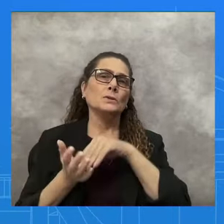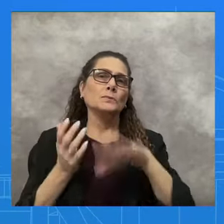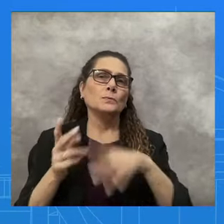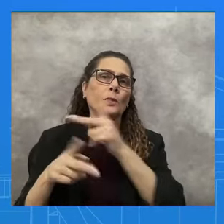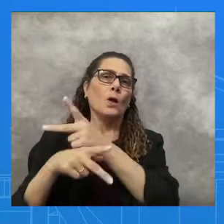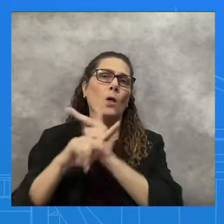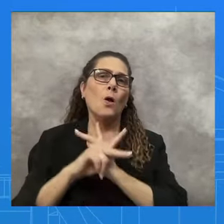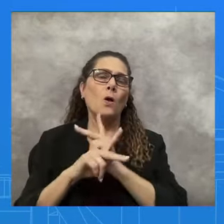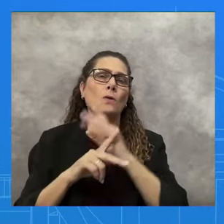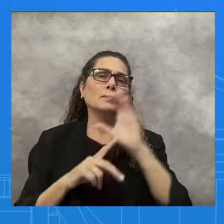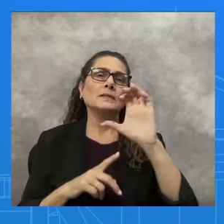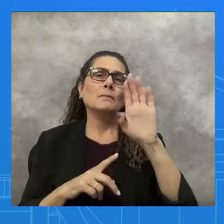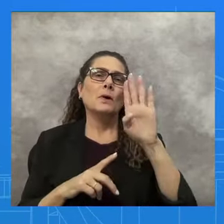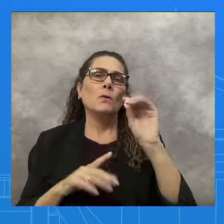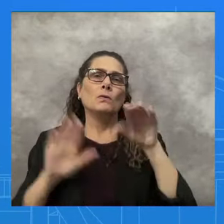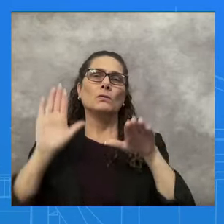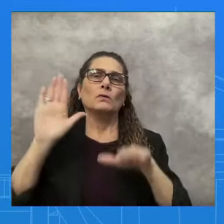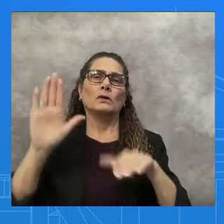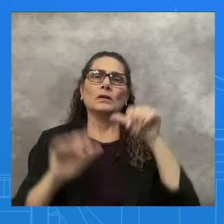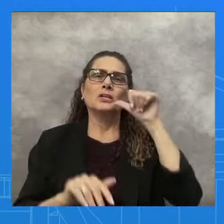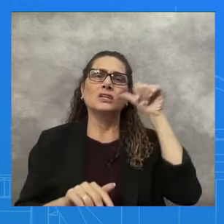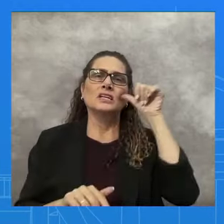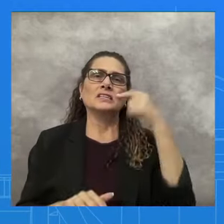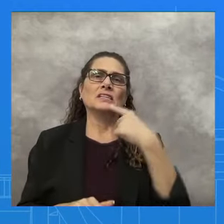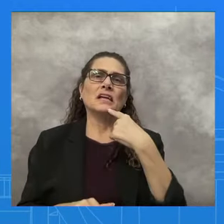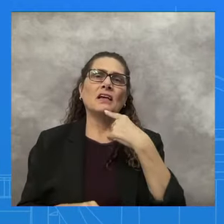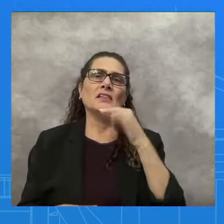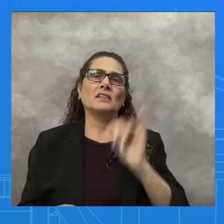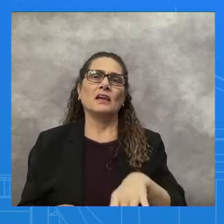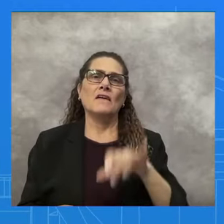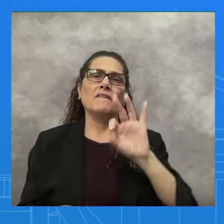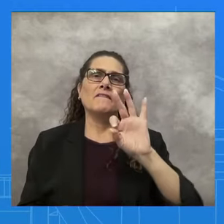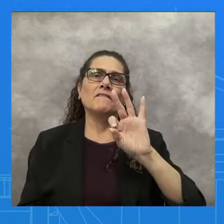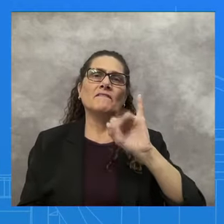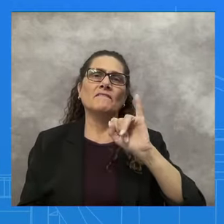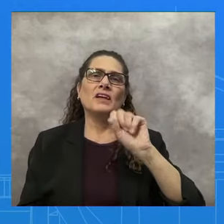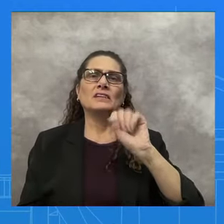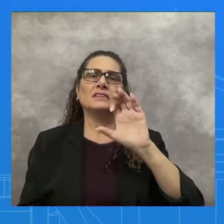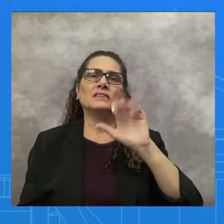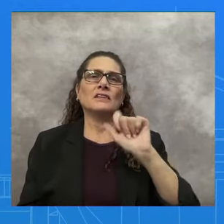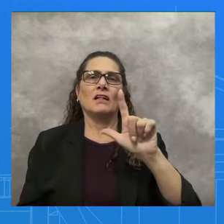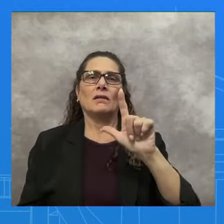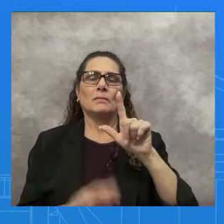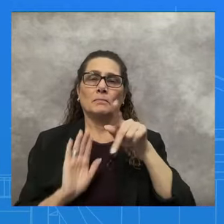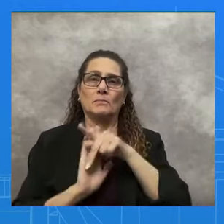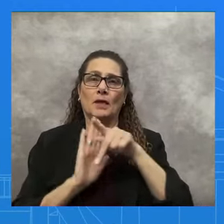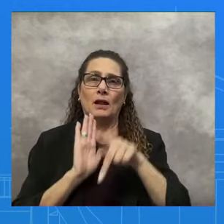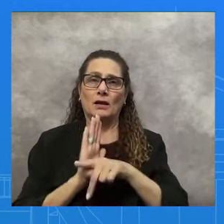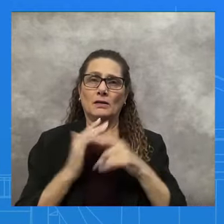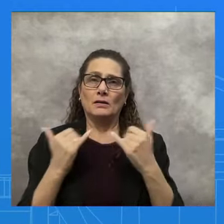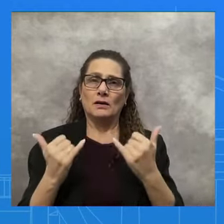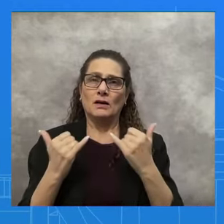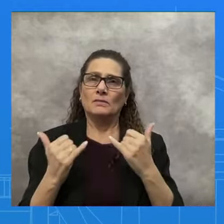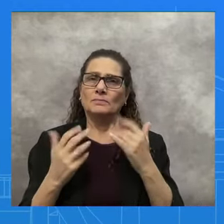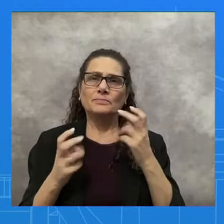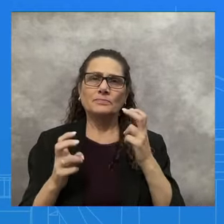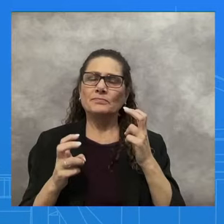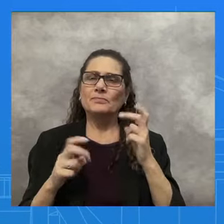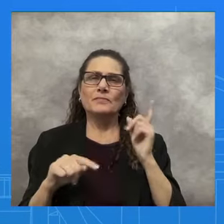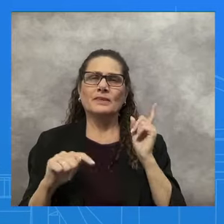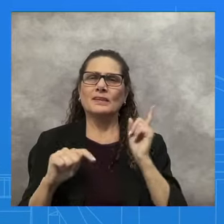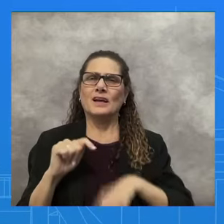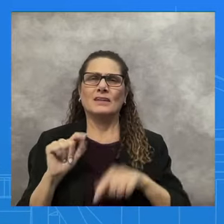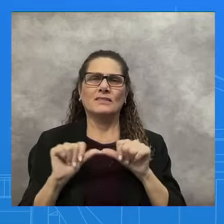the fiscal policy currently is unsustainable. Then he went on to say that the changes to the SAVE program for forgiving more student loan debt would